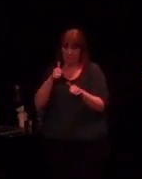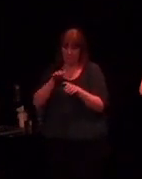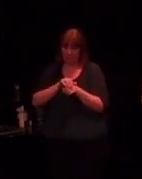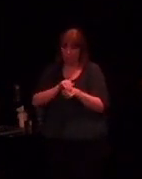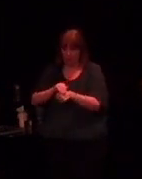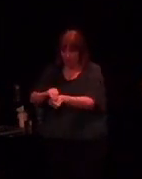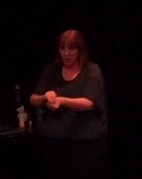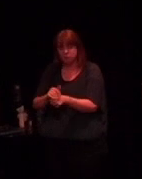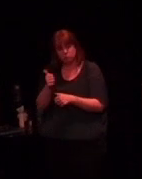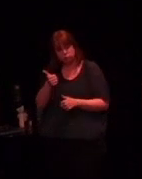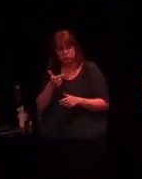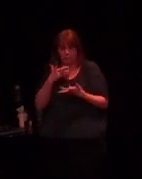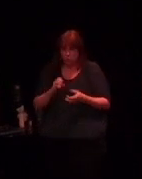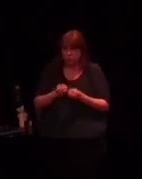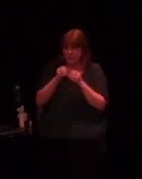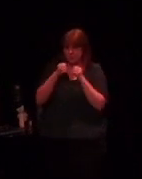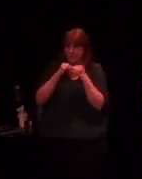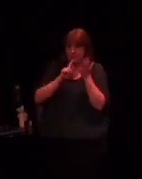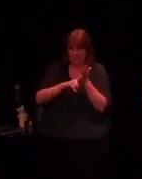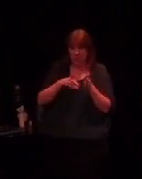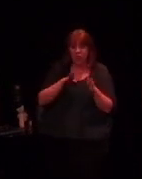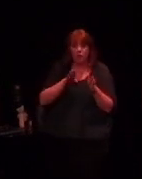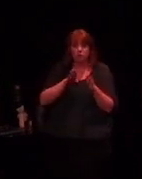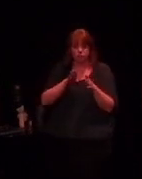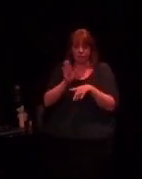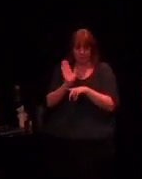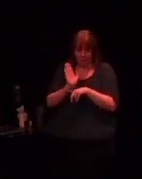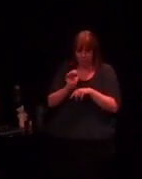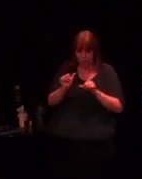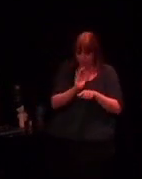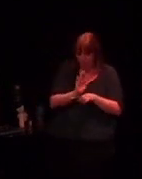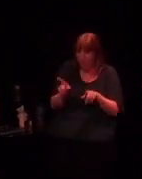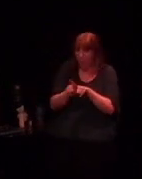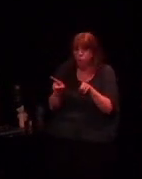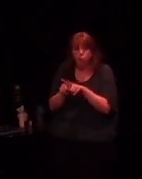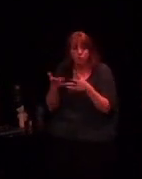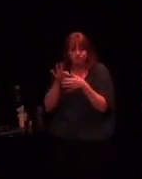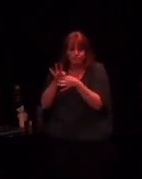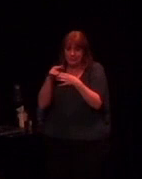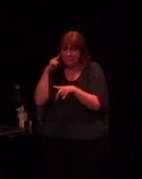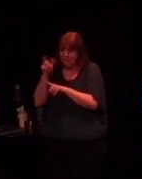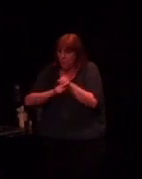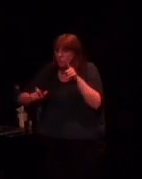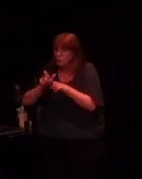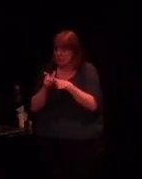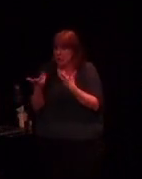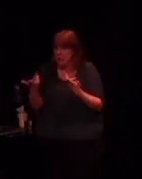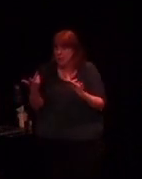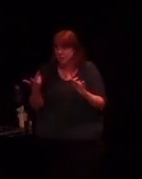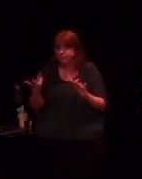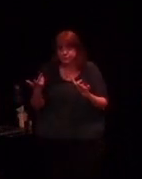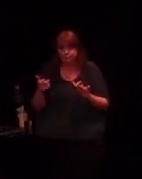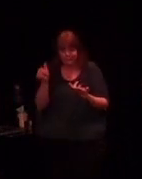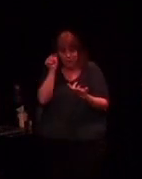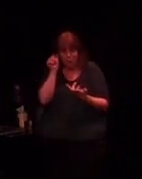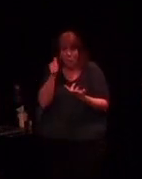a tremendous force for creating not only BSL trailers, but engaging with the deaf community at large. And I know